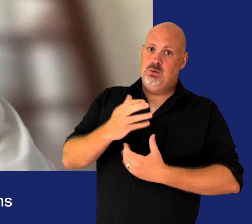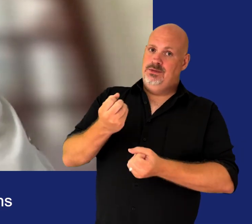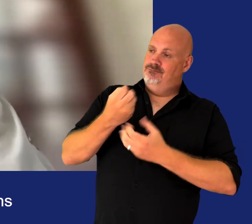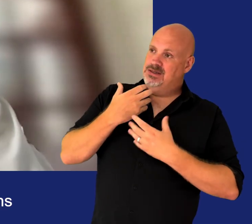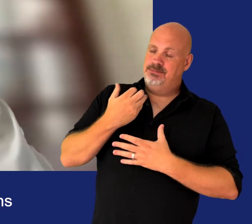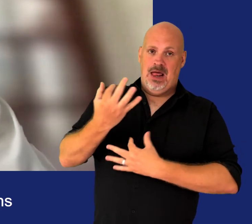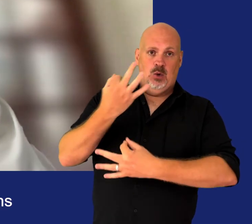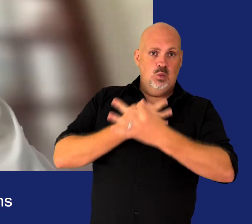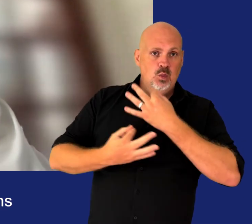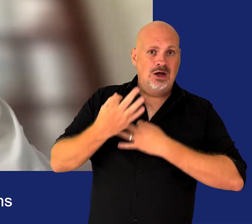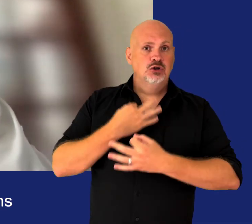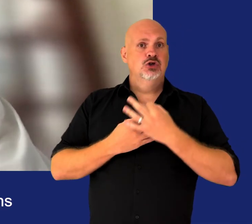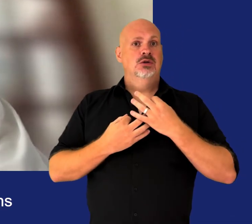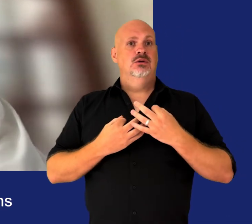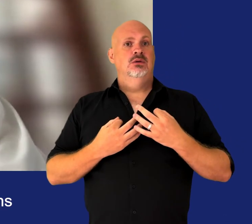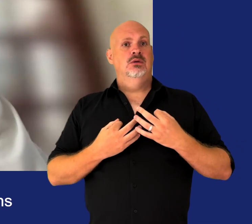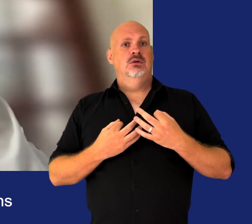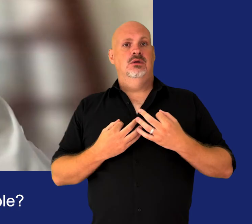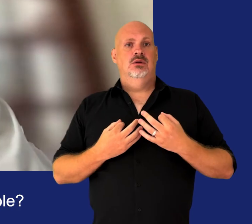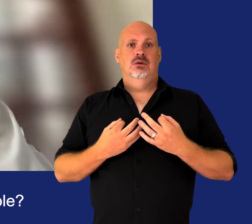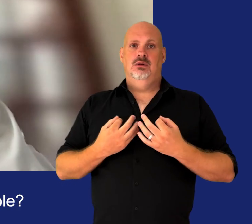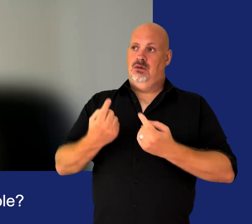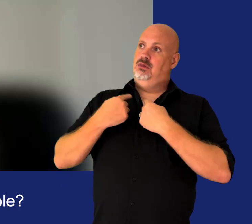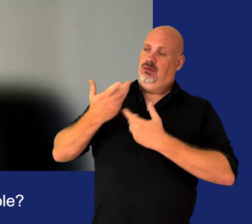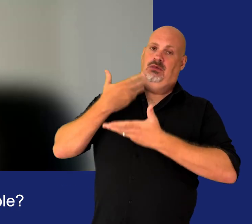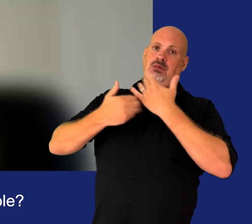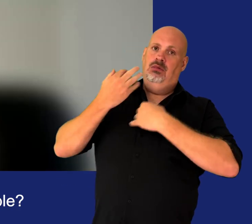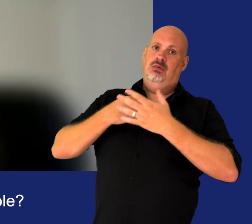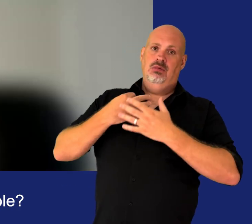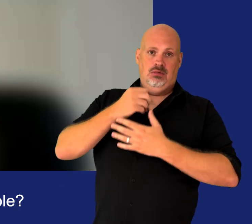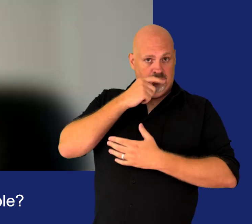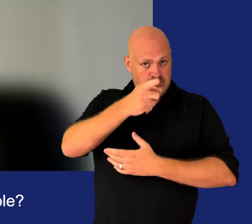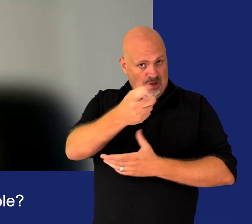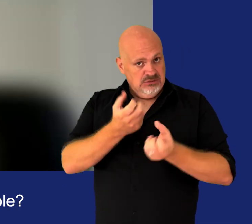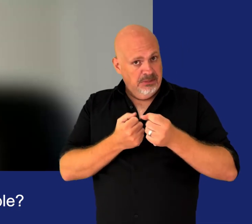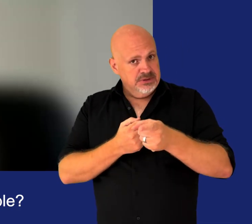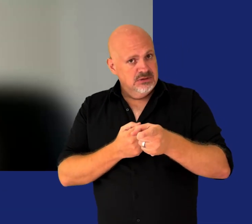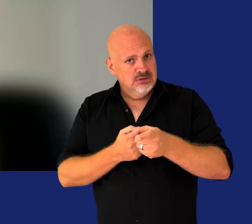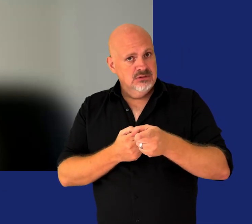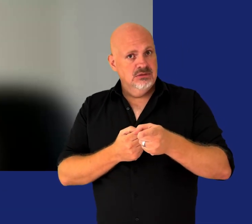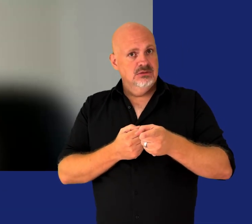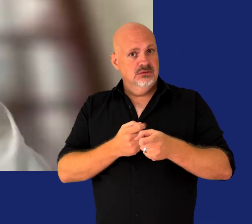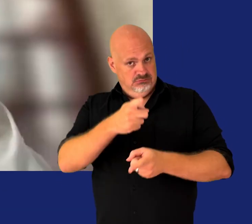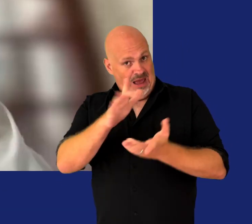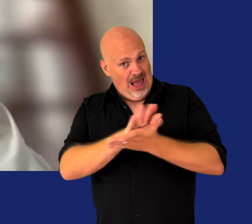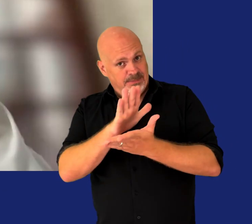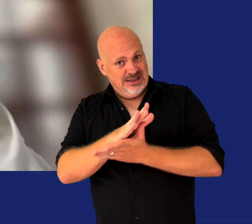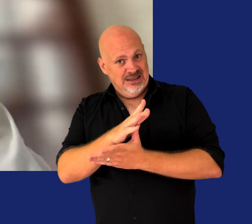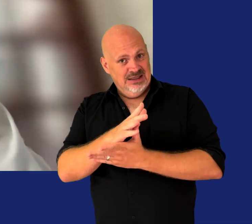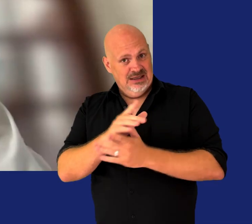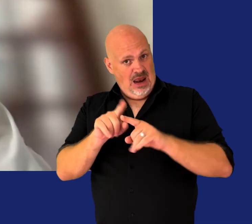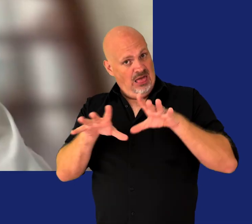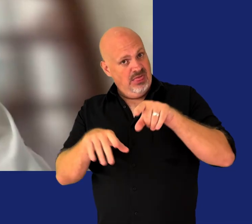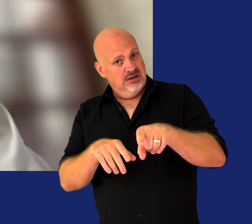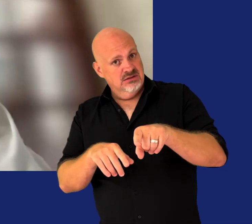attitudes, and feedback and questions that are posed to us as disabled people? Would you be happy